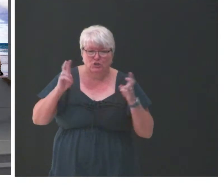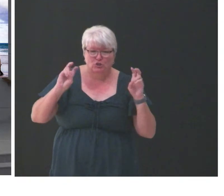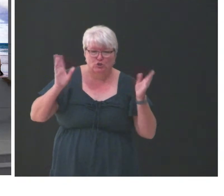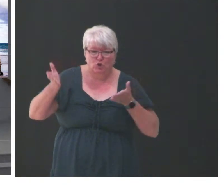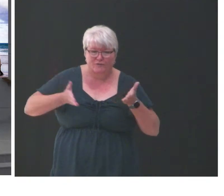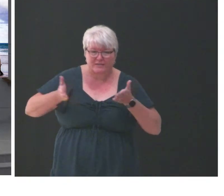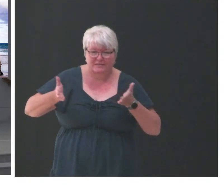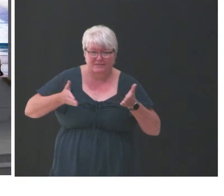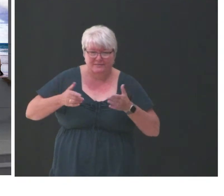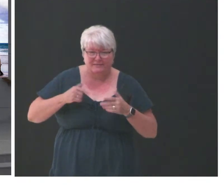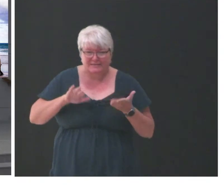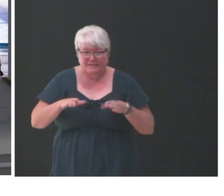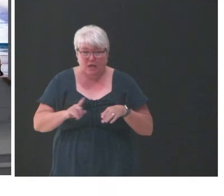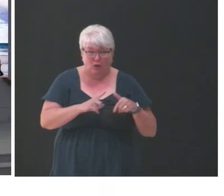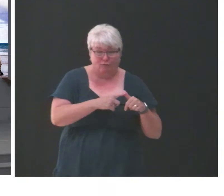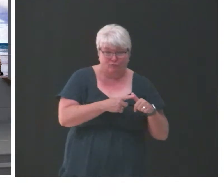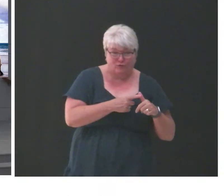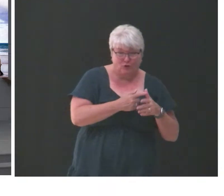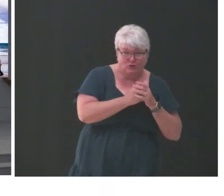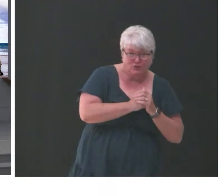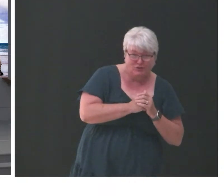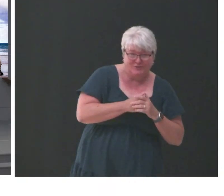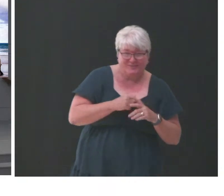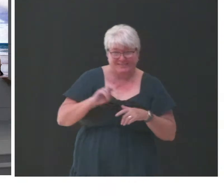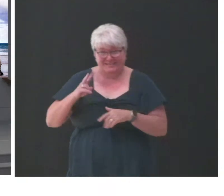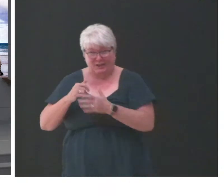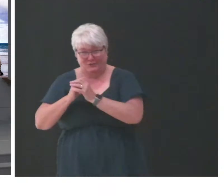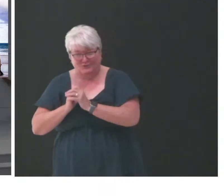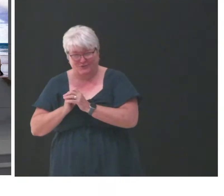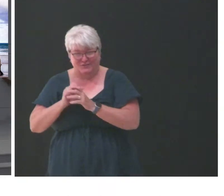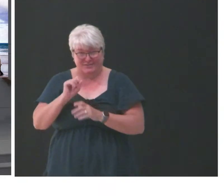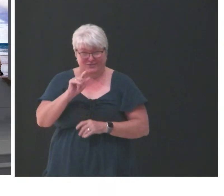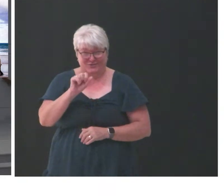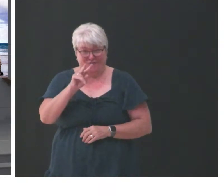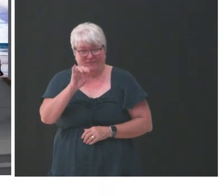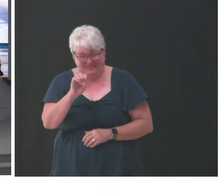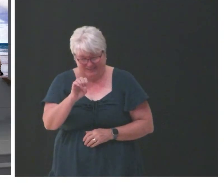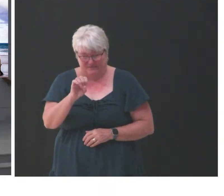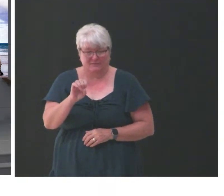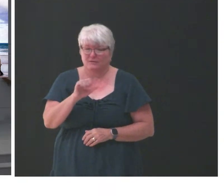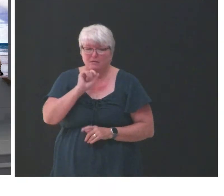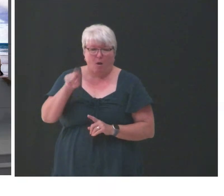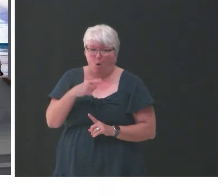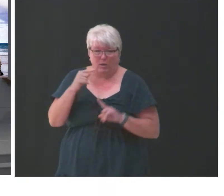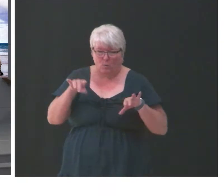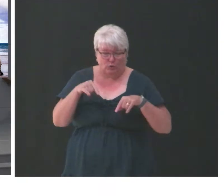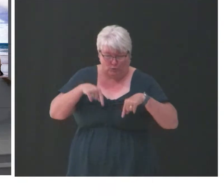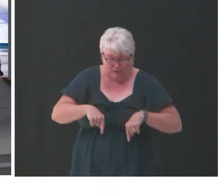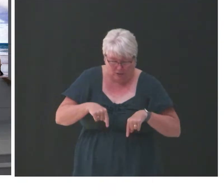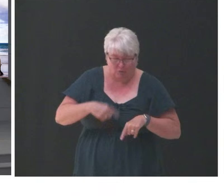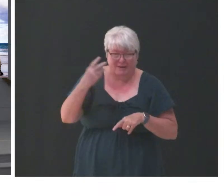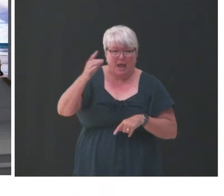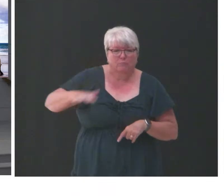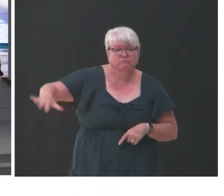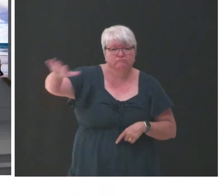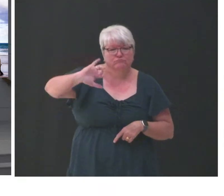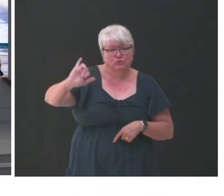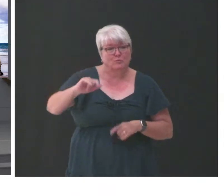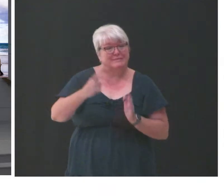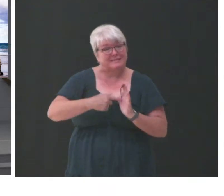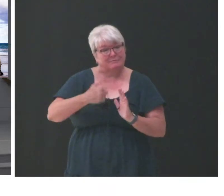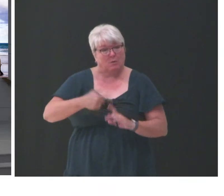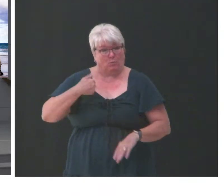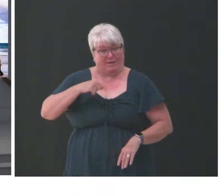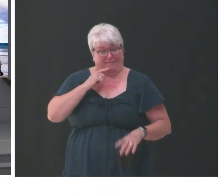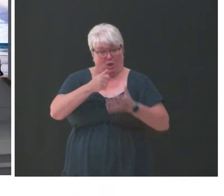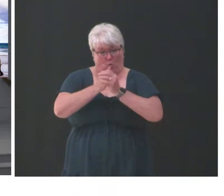So this morning, I want to talk to you about worship. And I want to talk to you about not only what we do in here, but what we do out of here. Because sometimes we